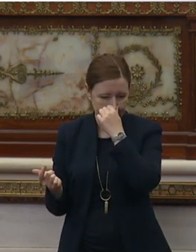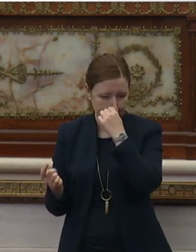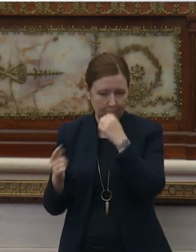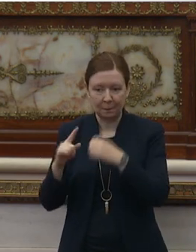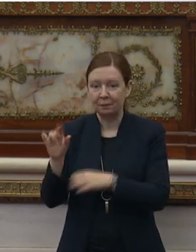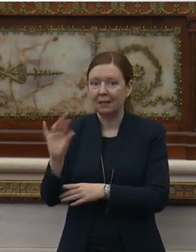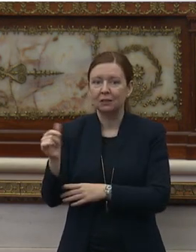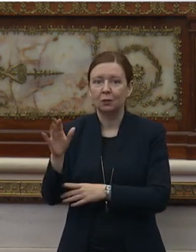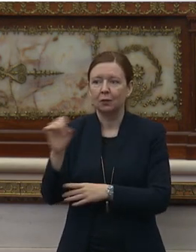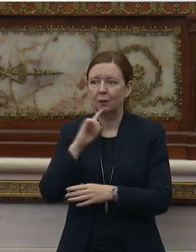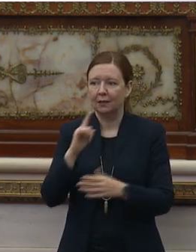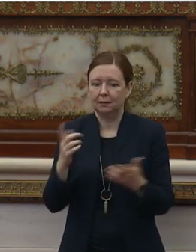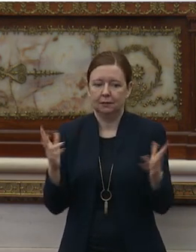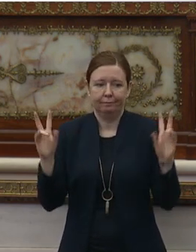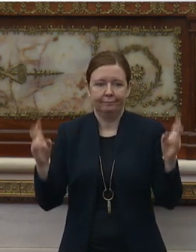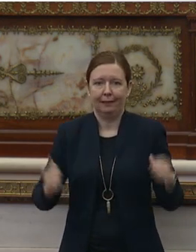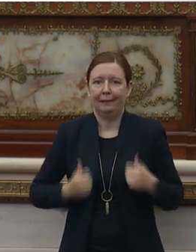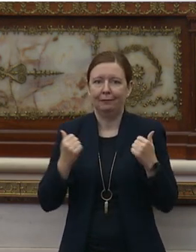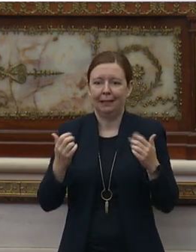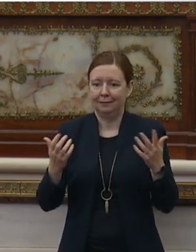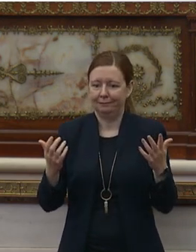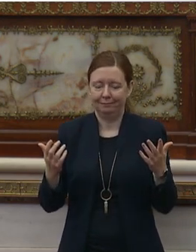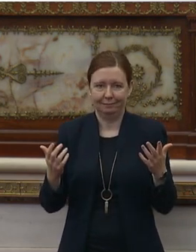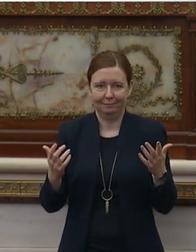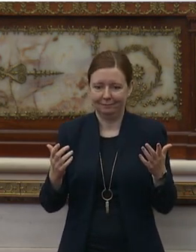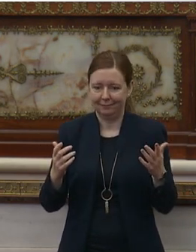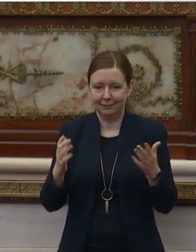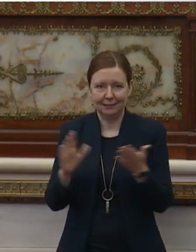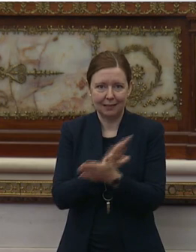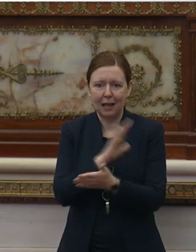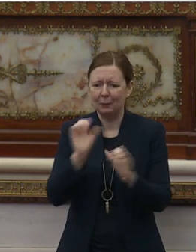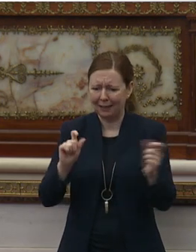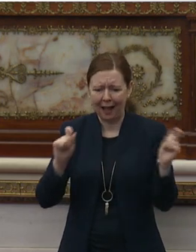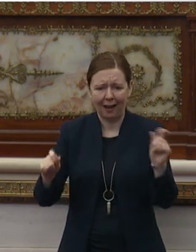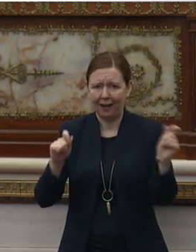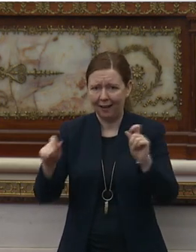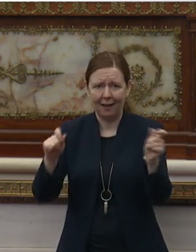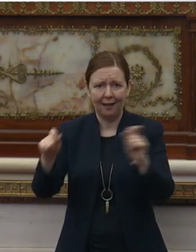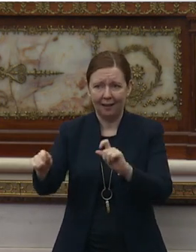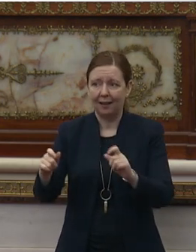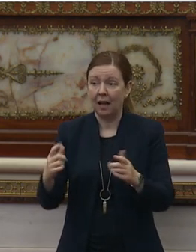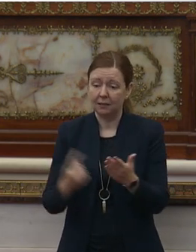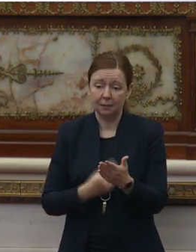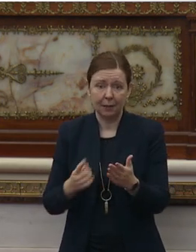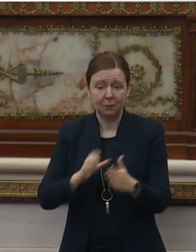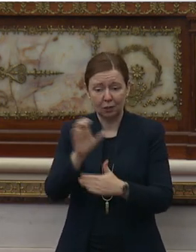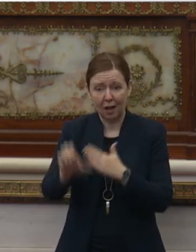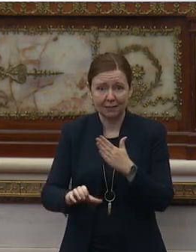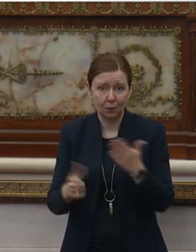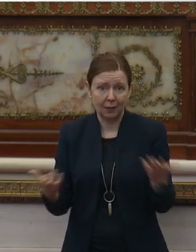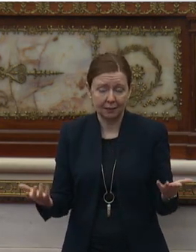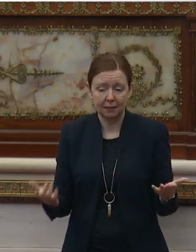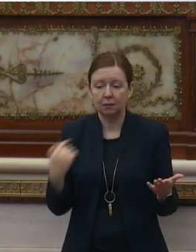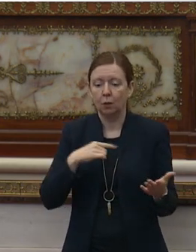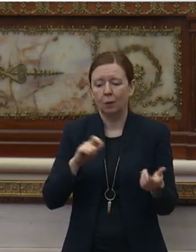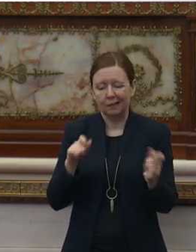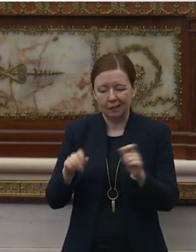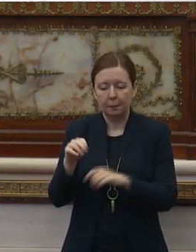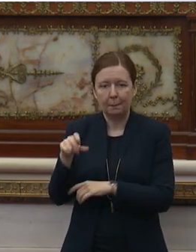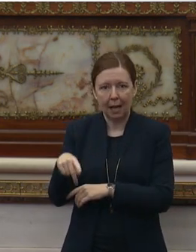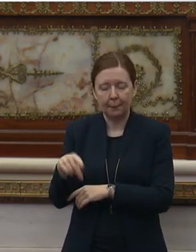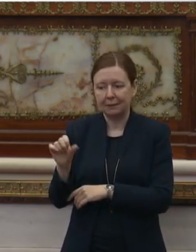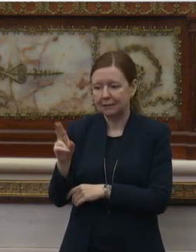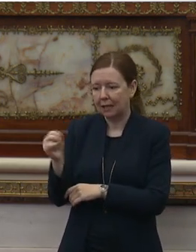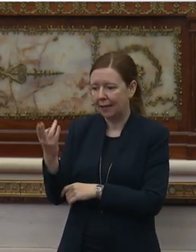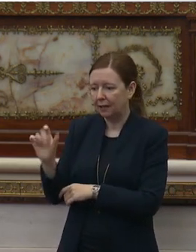the zoning code, it's a living, breathing document. And sometimes there's unintended consequences when we remap an area. Like, even though we remap Society Hill,